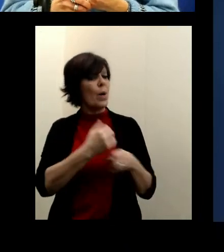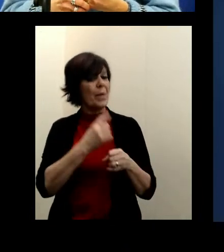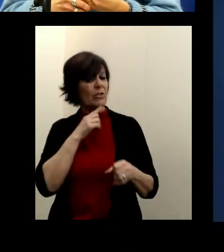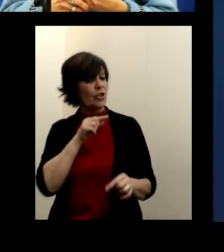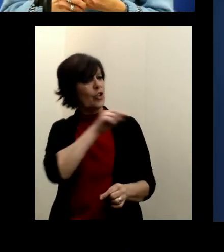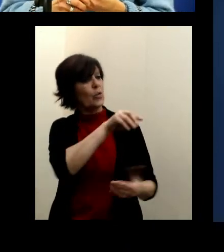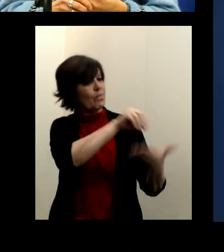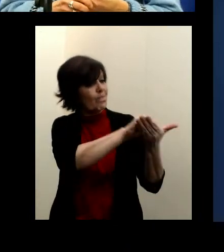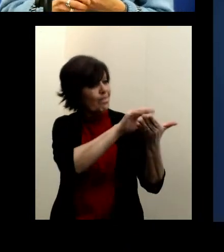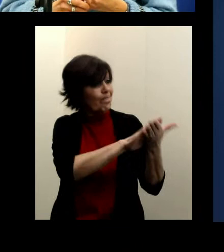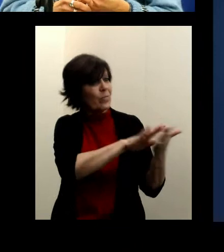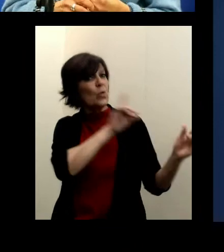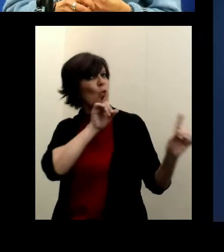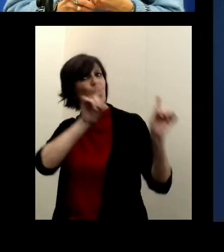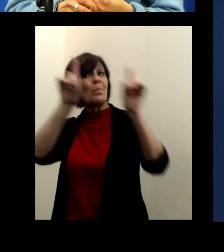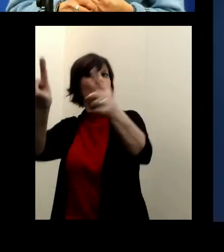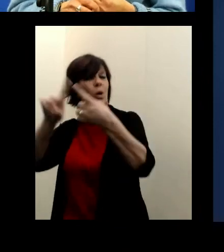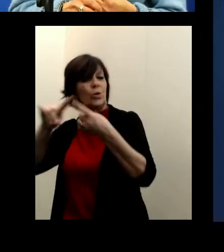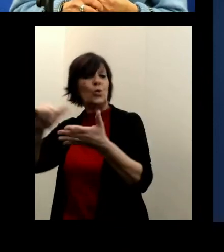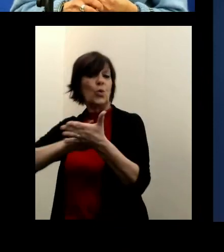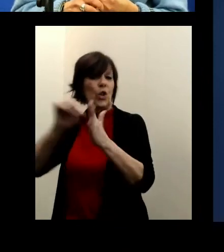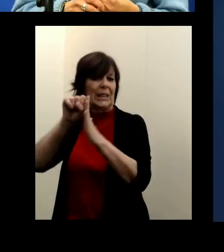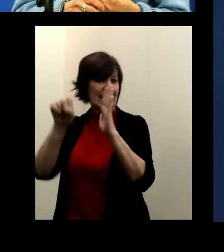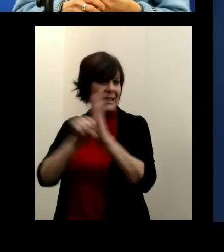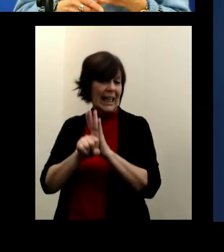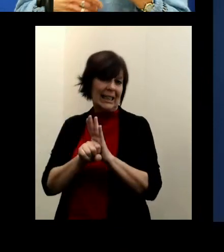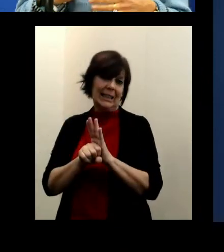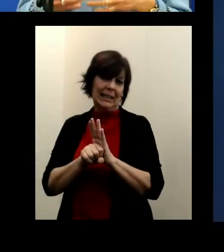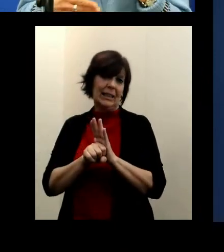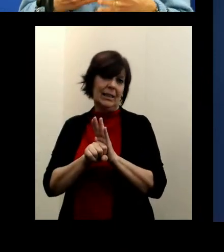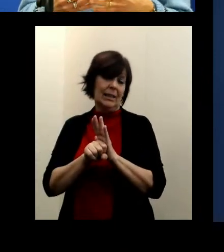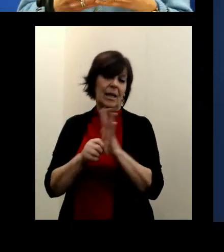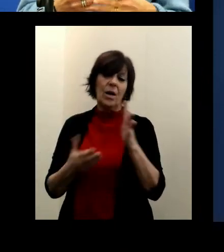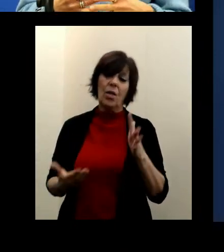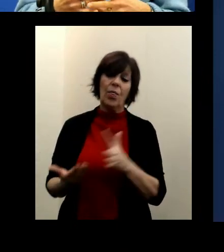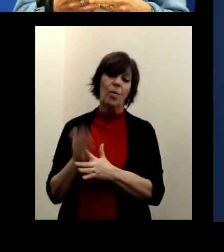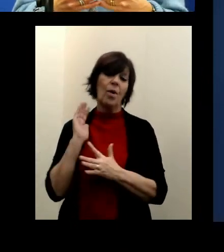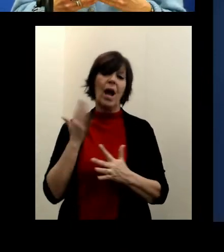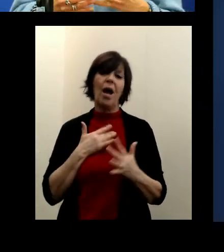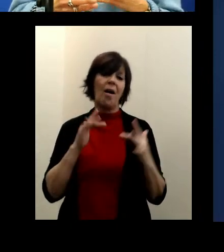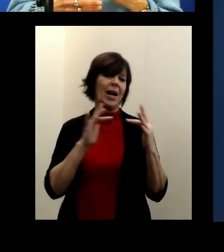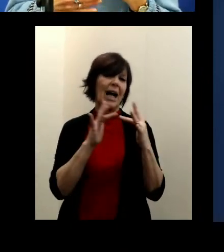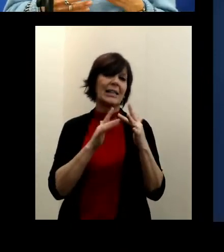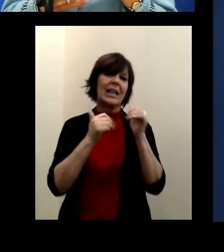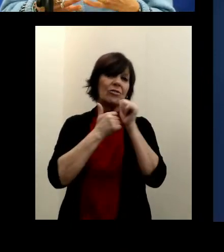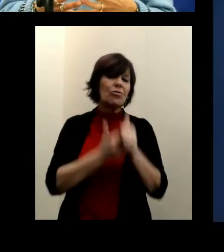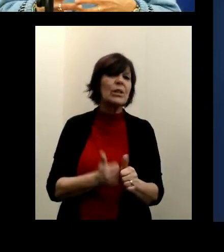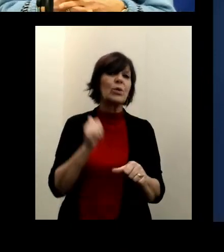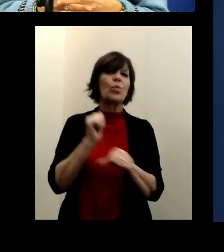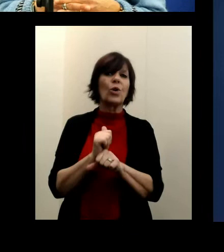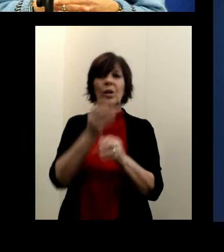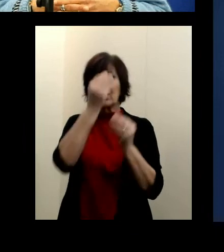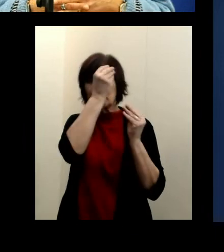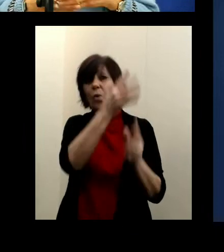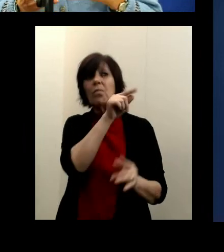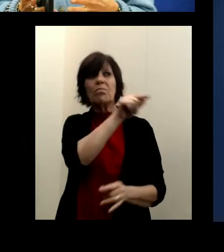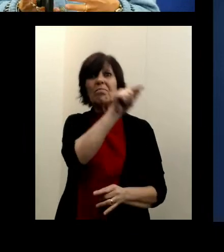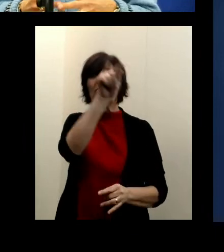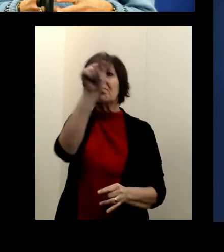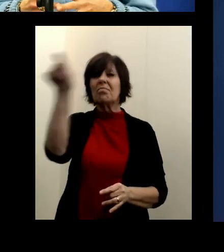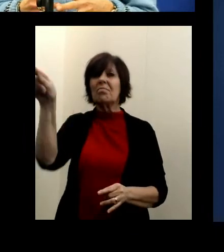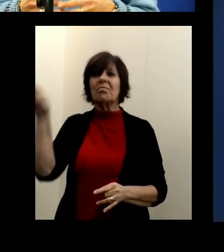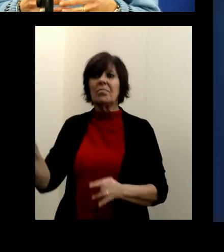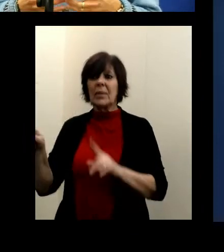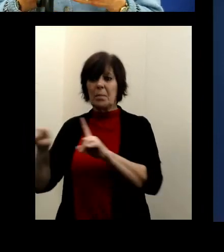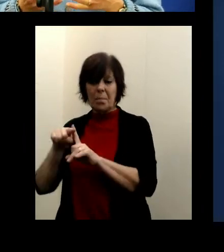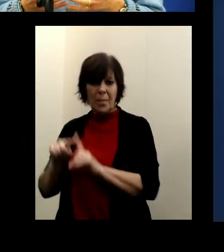test result data into the New York State eClair system. Through our contact tracing testing work and notifying people about